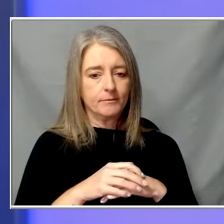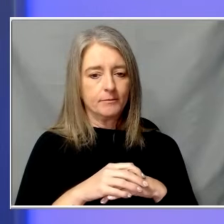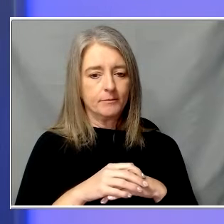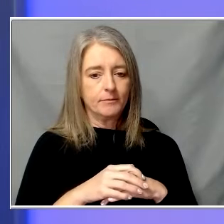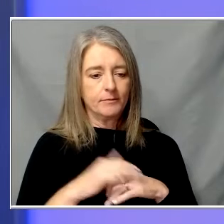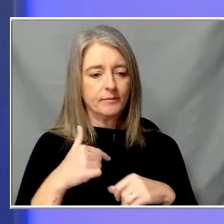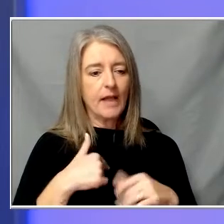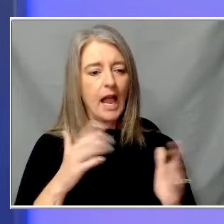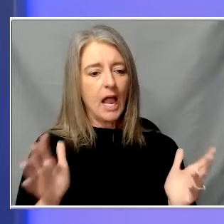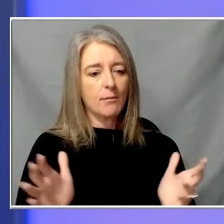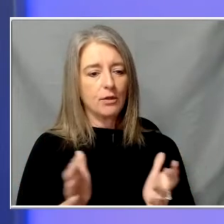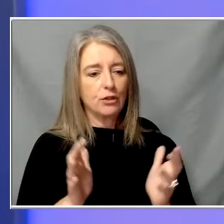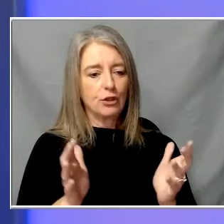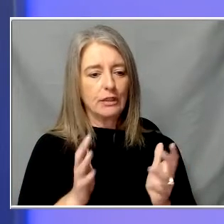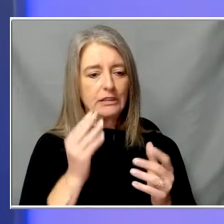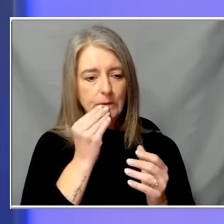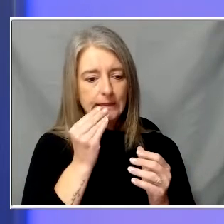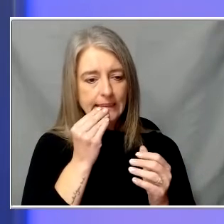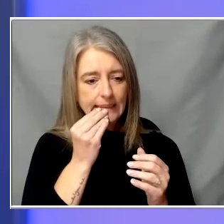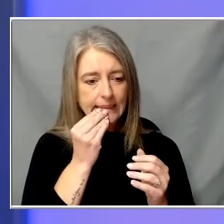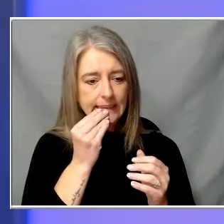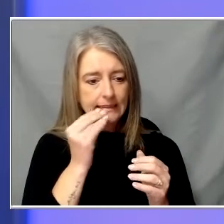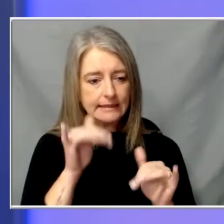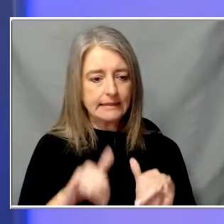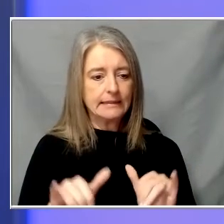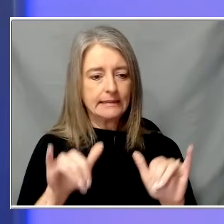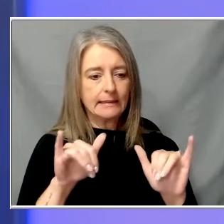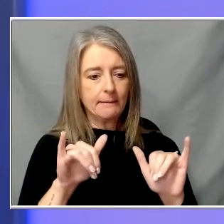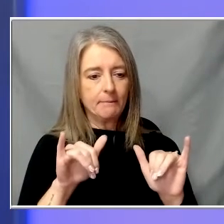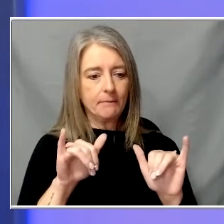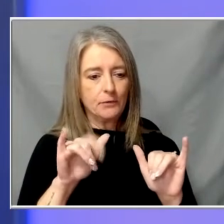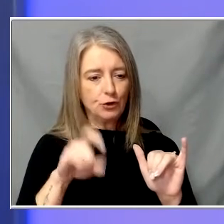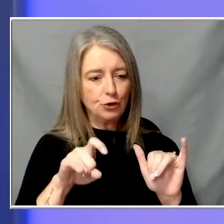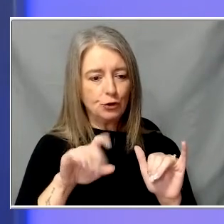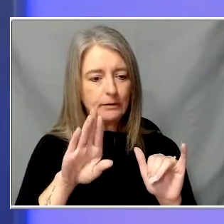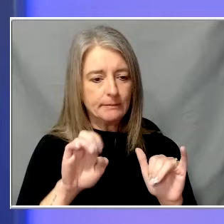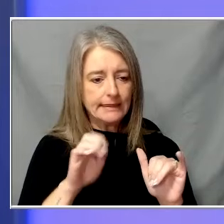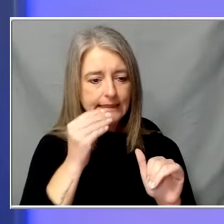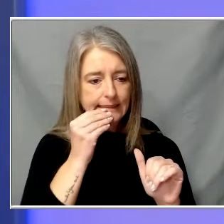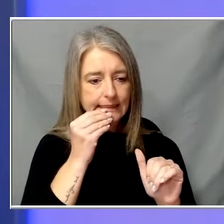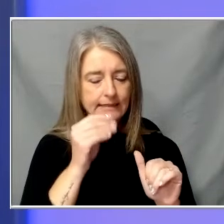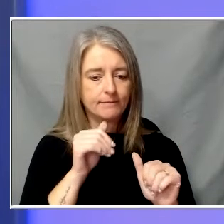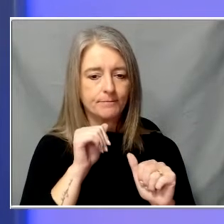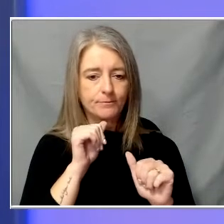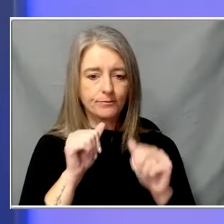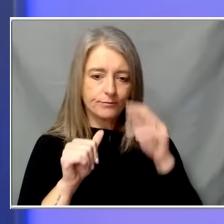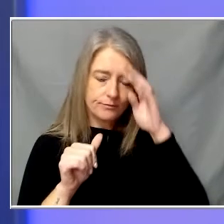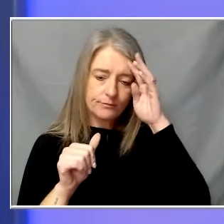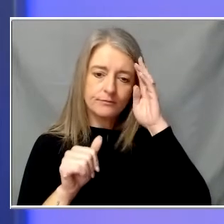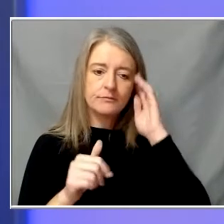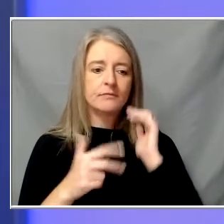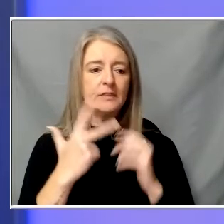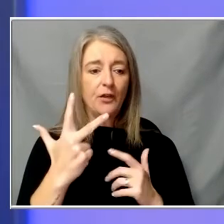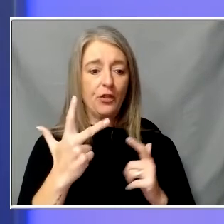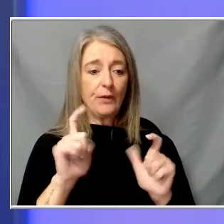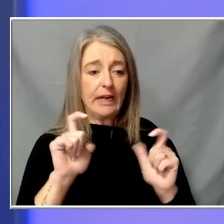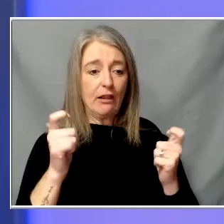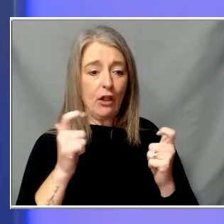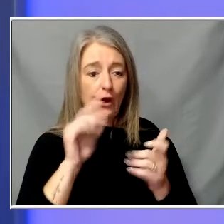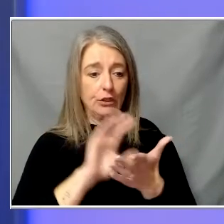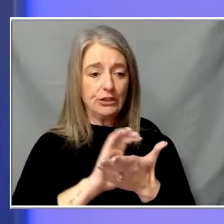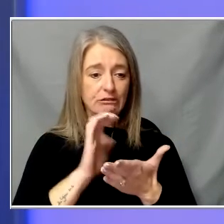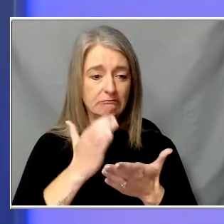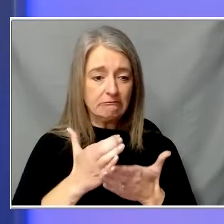encouraged to eat the way that most people should be eating already. And that's not, you shouldn't be eating 3 large meals a day. You should be